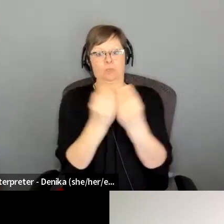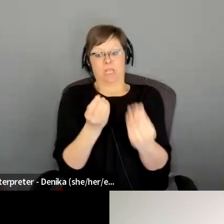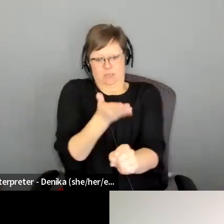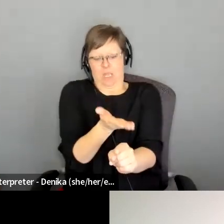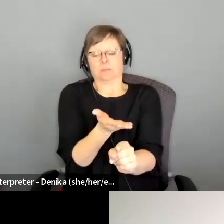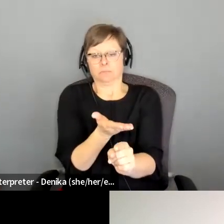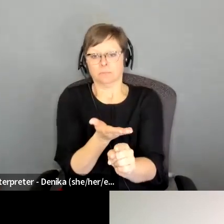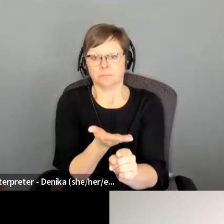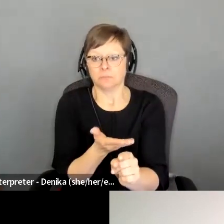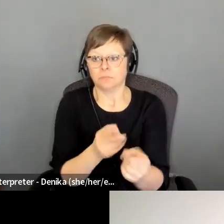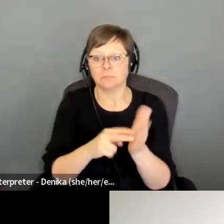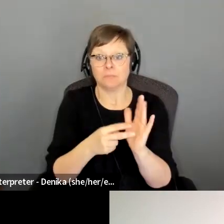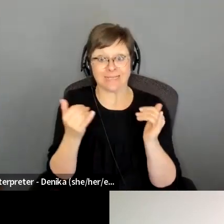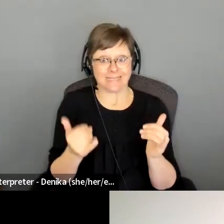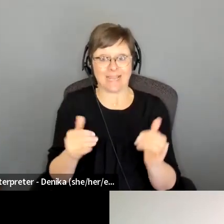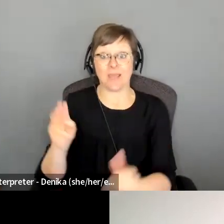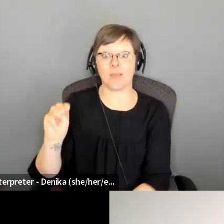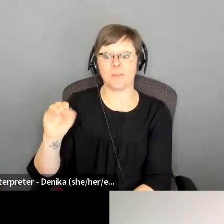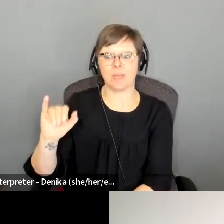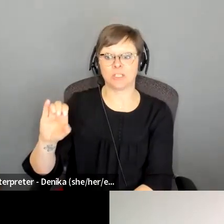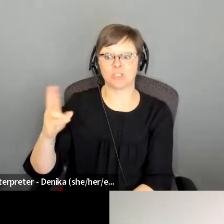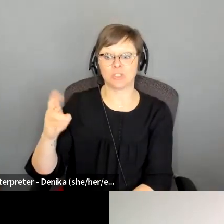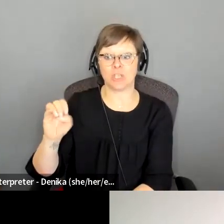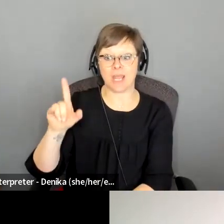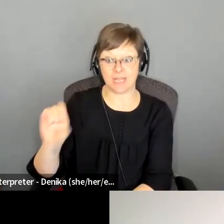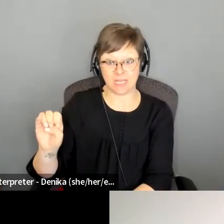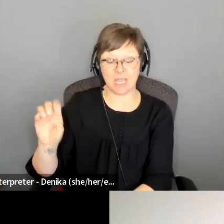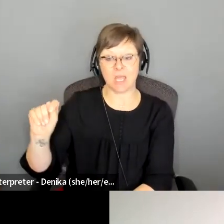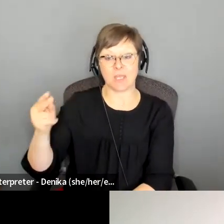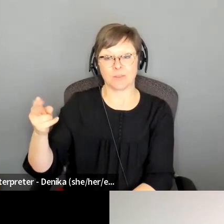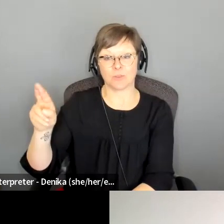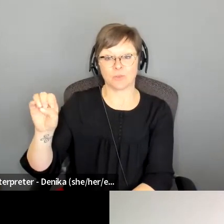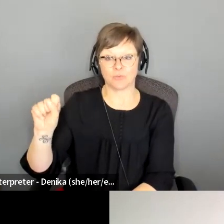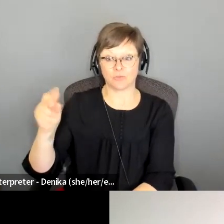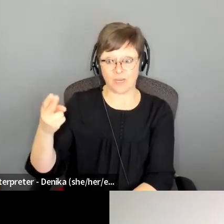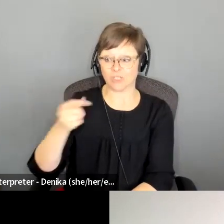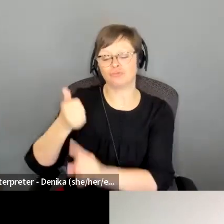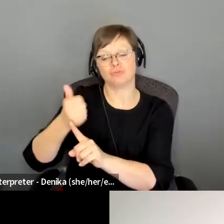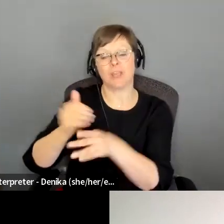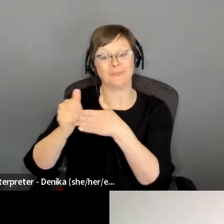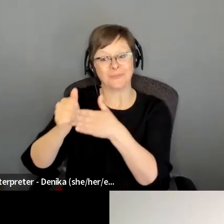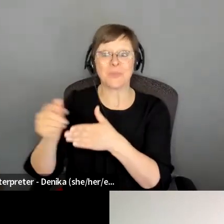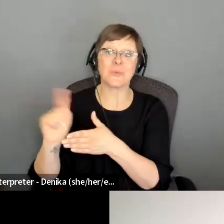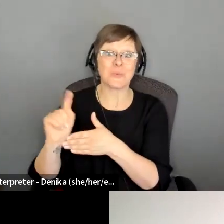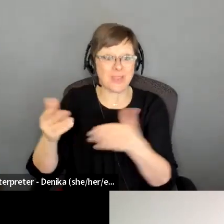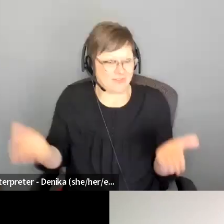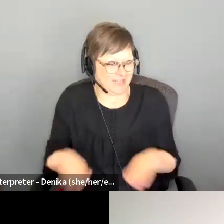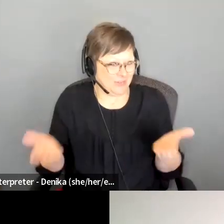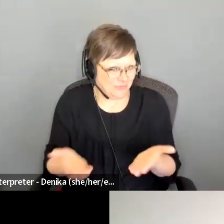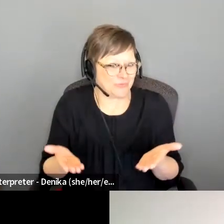that is currently led by Michelle Thrush, and based right here in